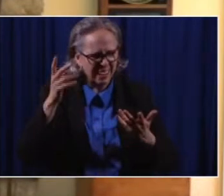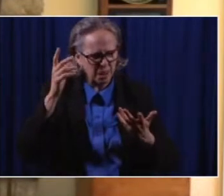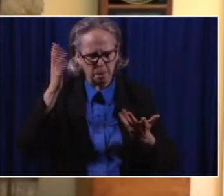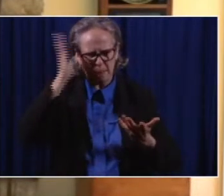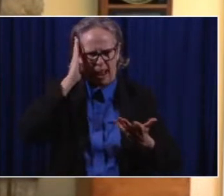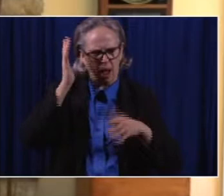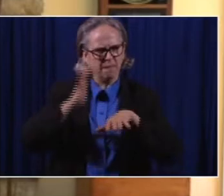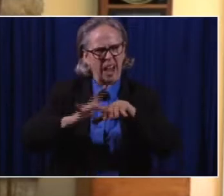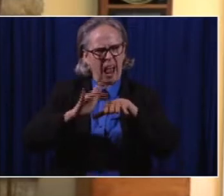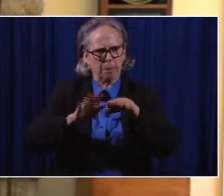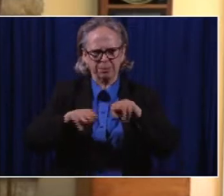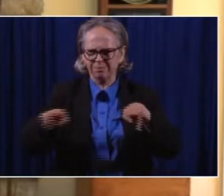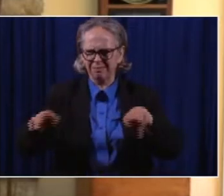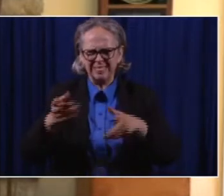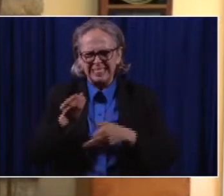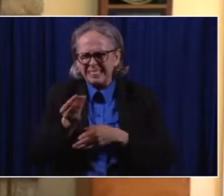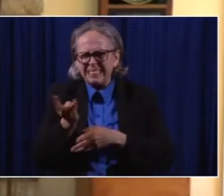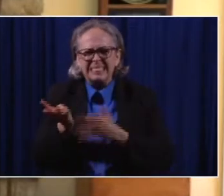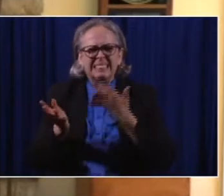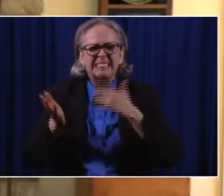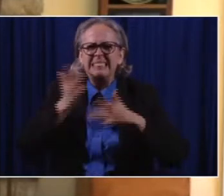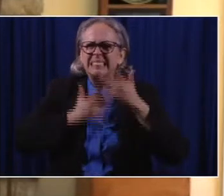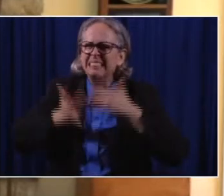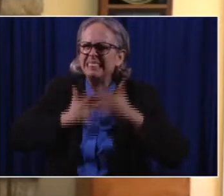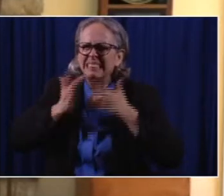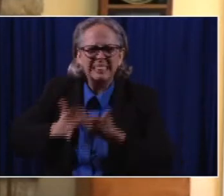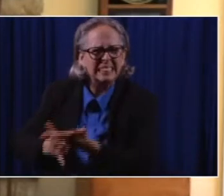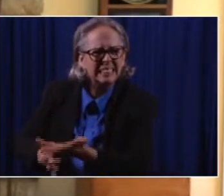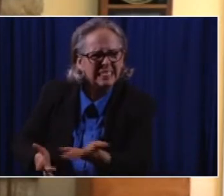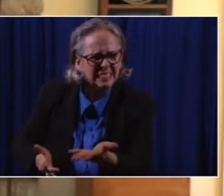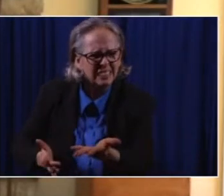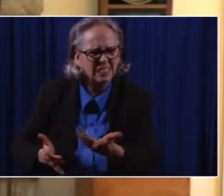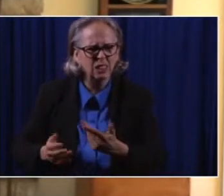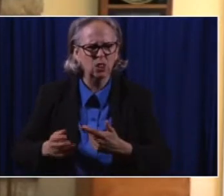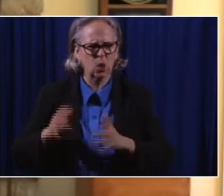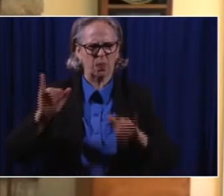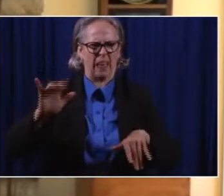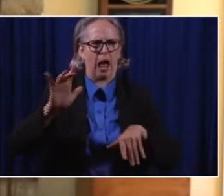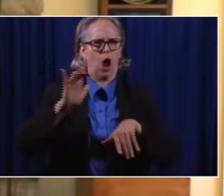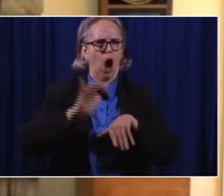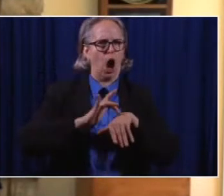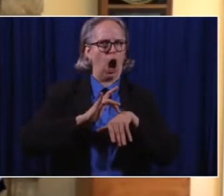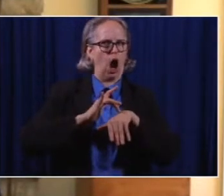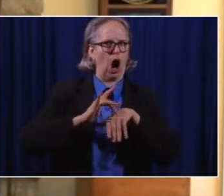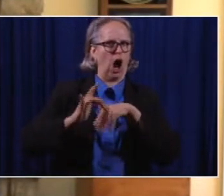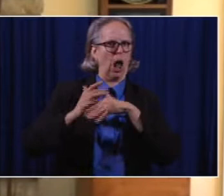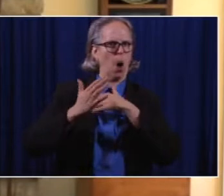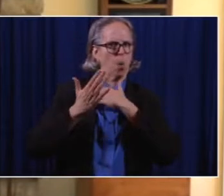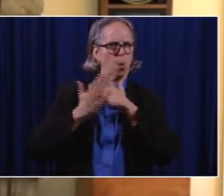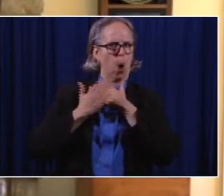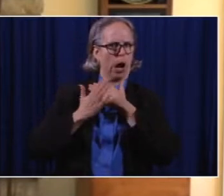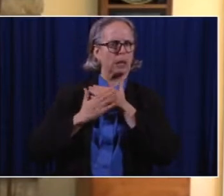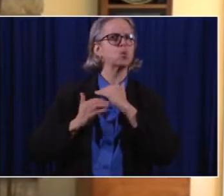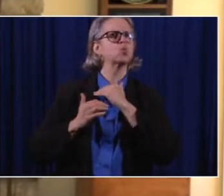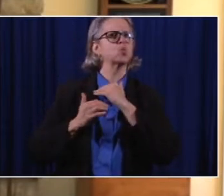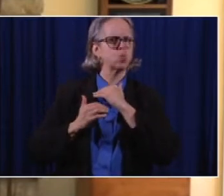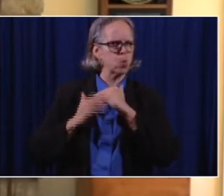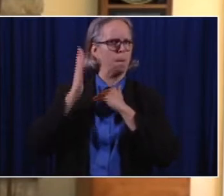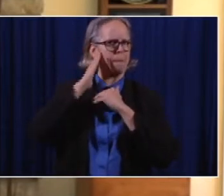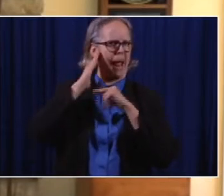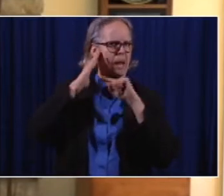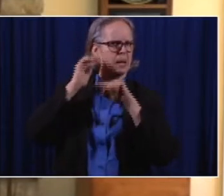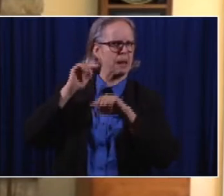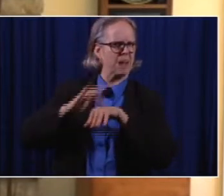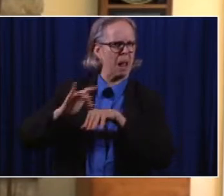And so, that's the early warning sign. And then these hospitals, and we'll keep you informed, and the hospitals will keep